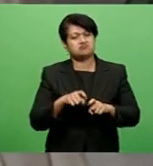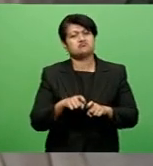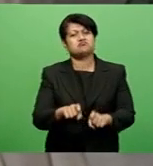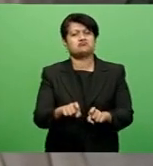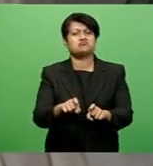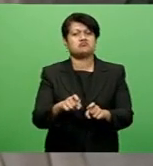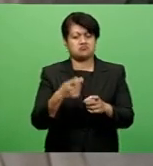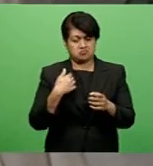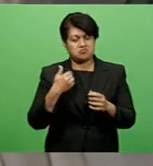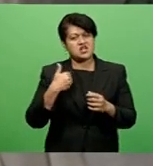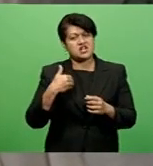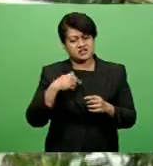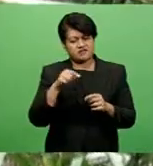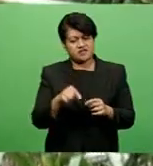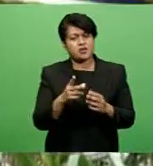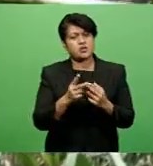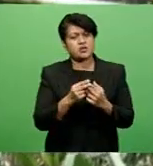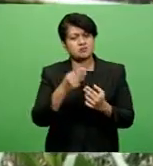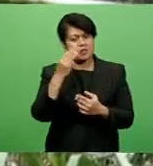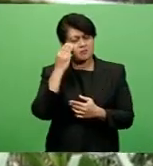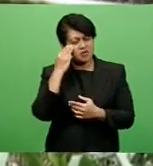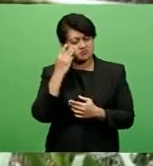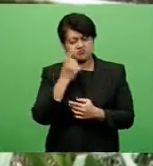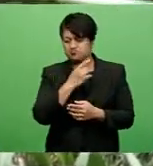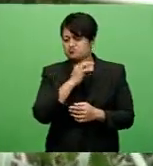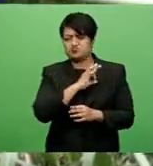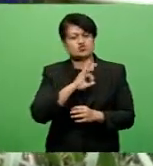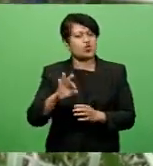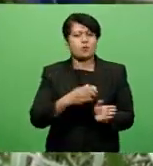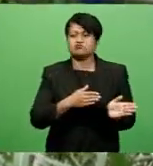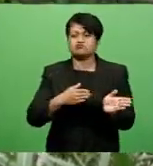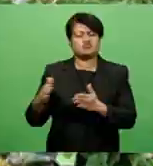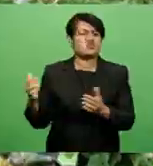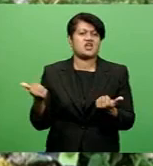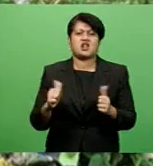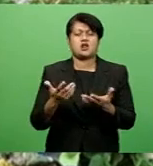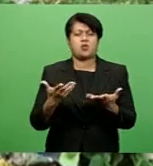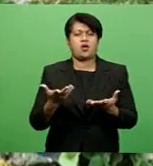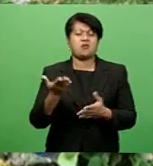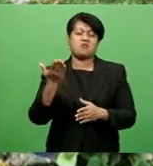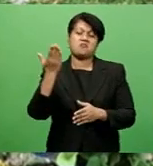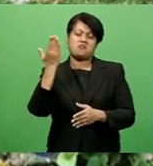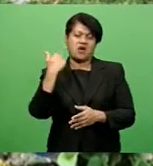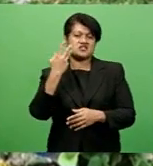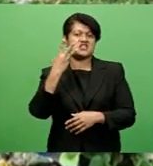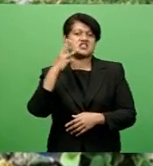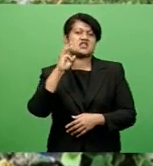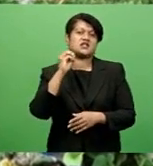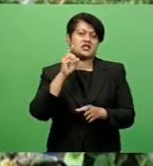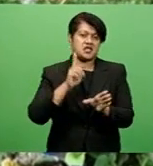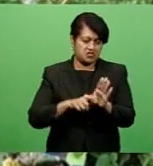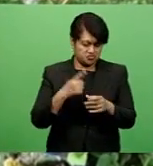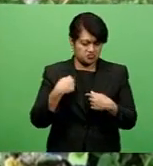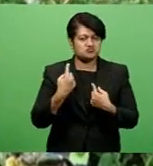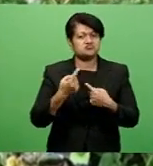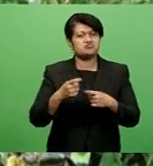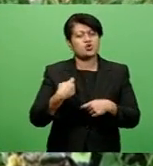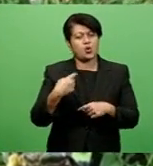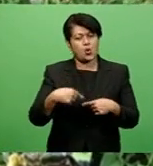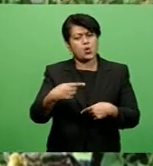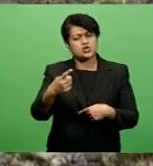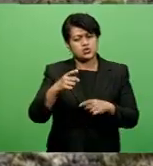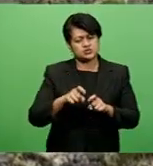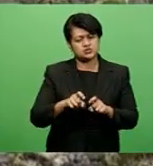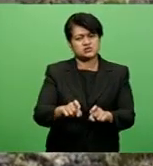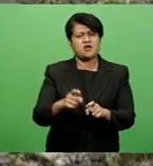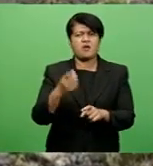live here with my mom and we are not moving anywhere. That's what we did in the past 30 years. Before, others would come and